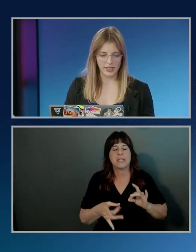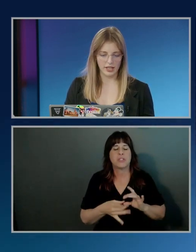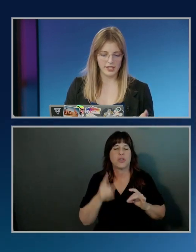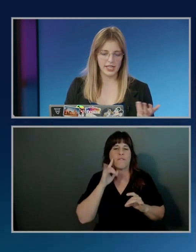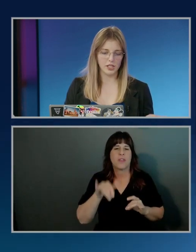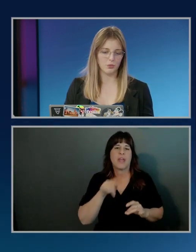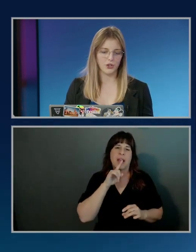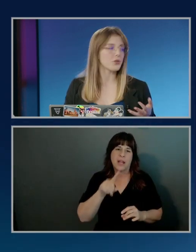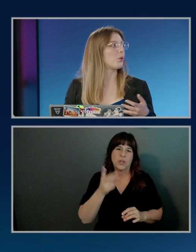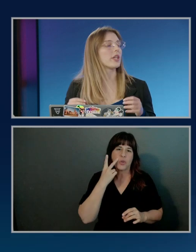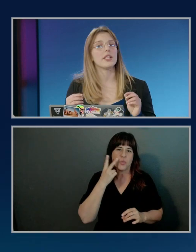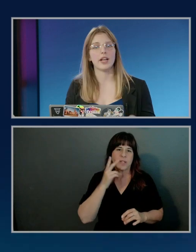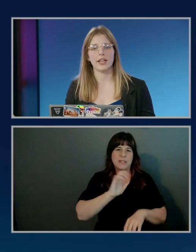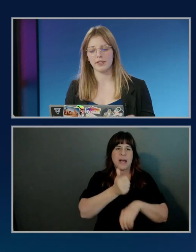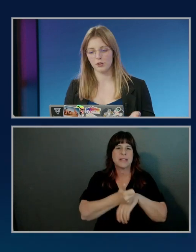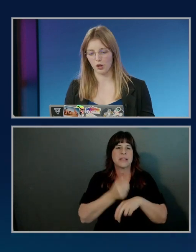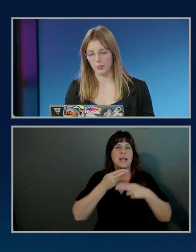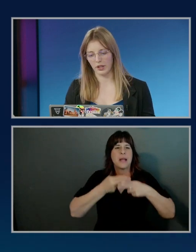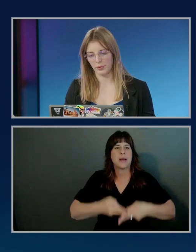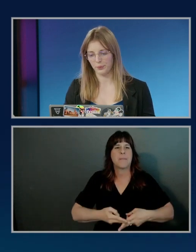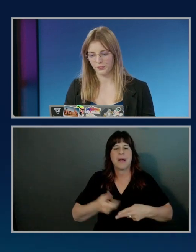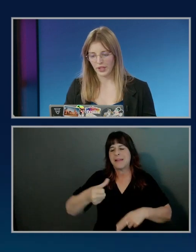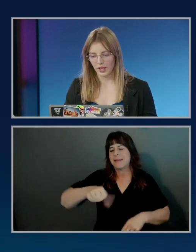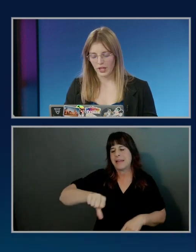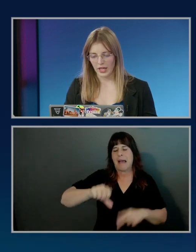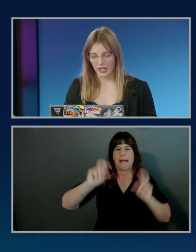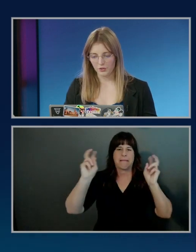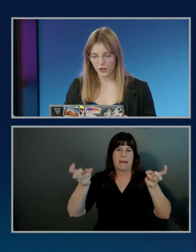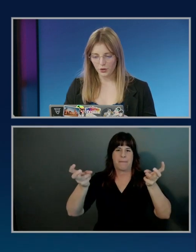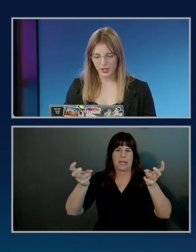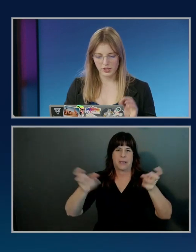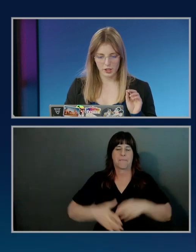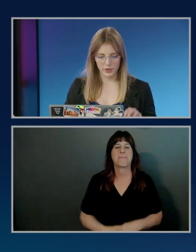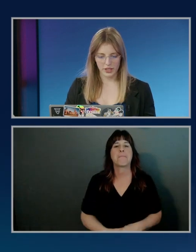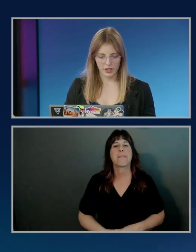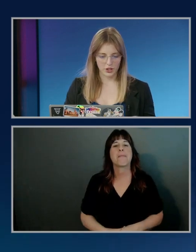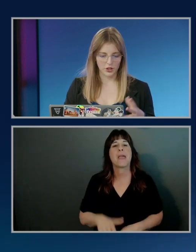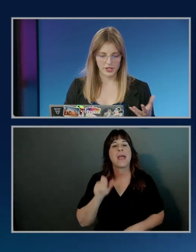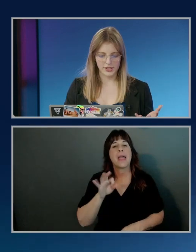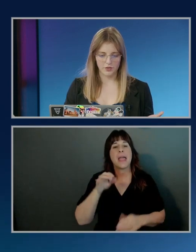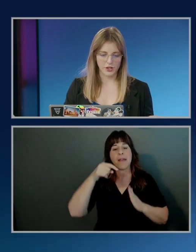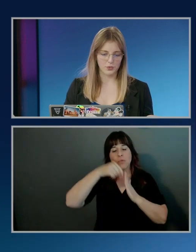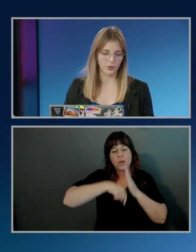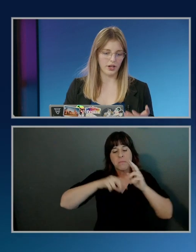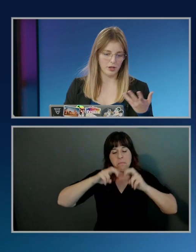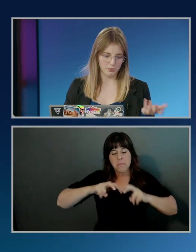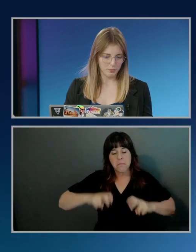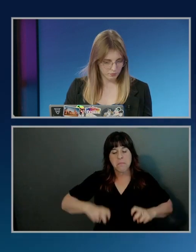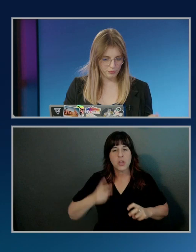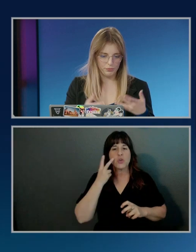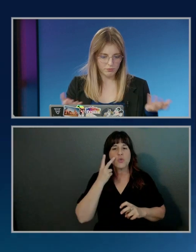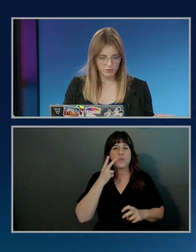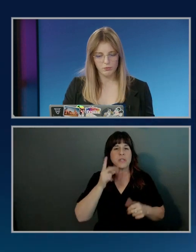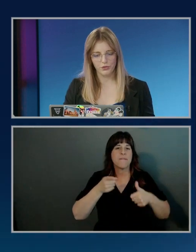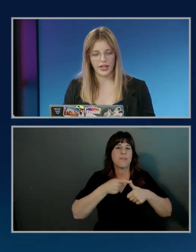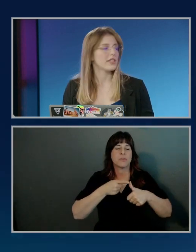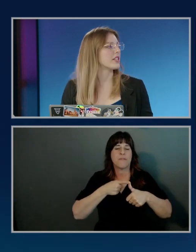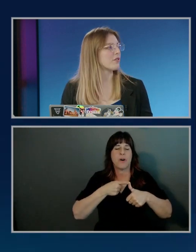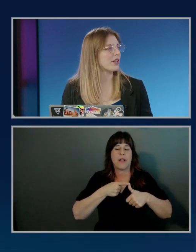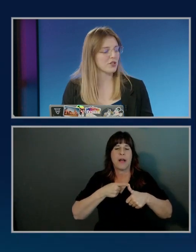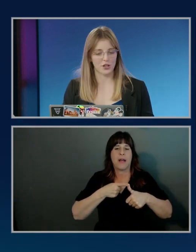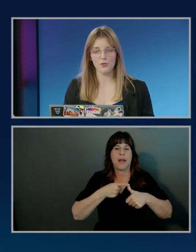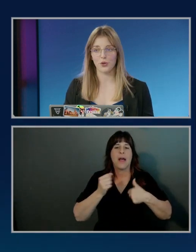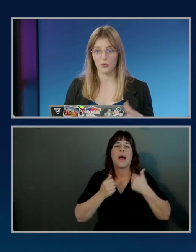you can see I set up what is called a denied topic. And if we go in deeper here, you can see, first of all, I